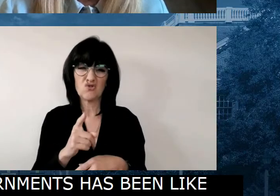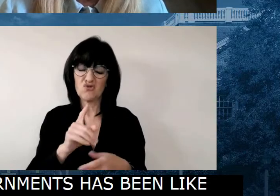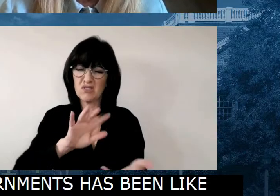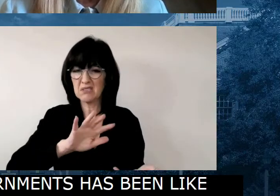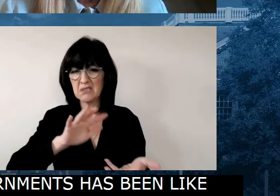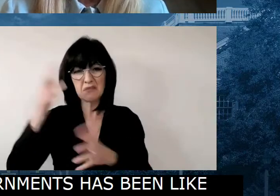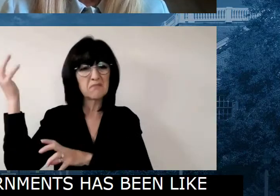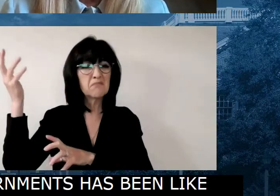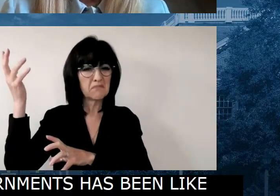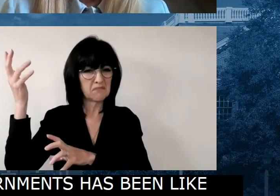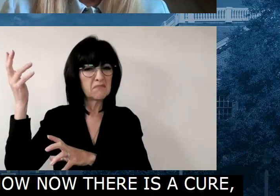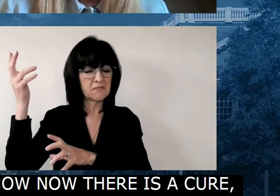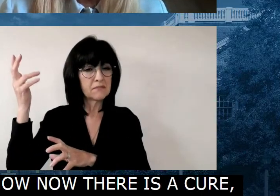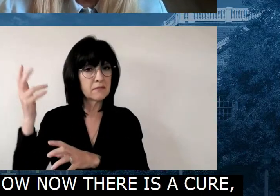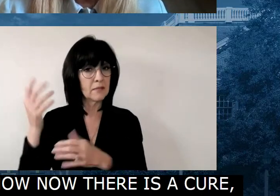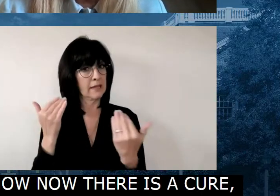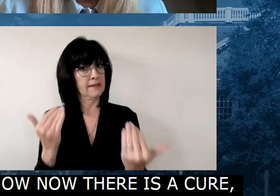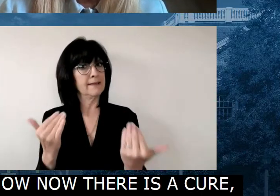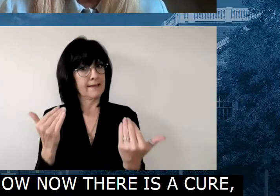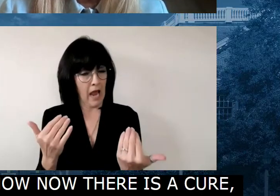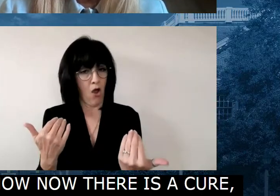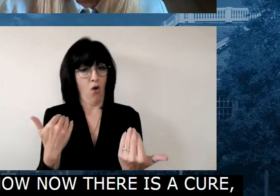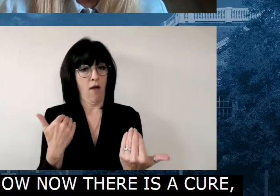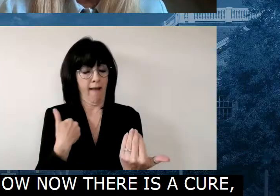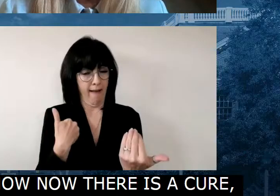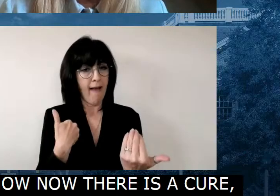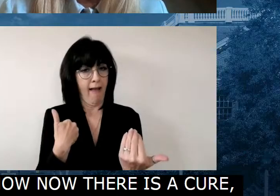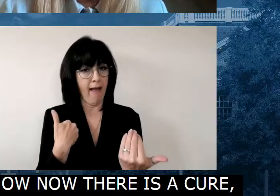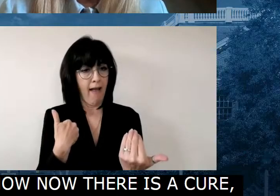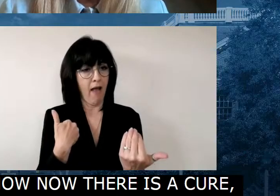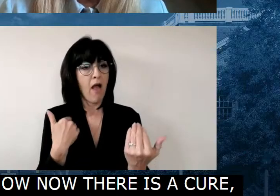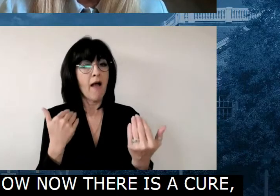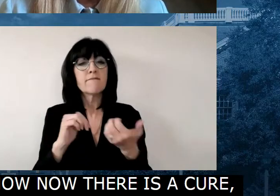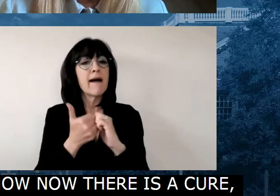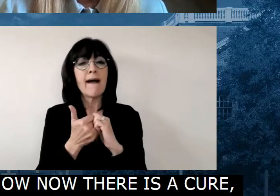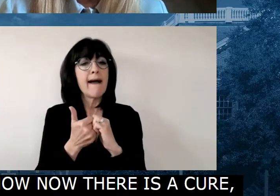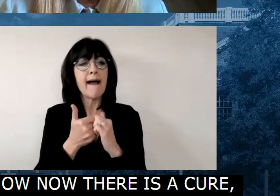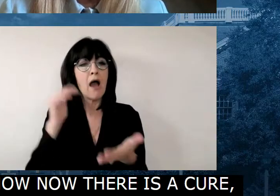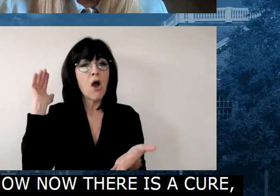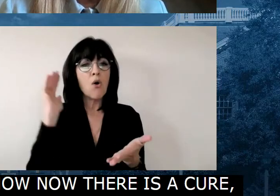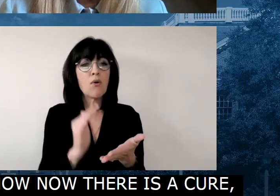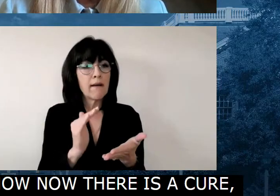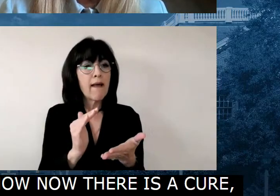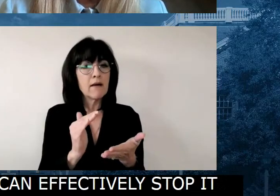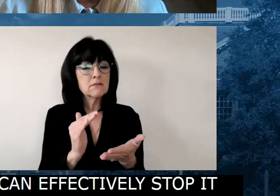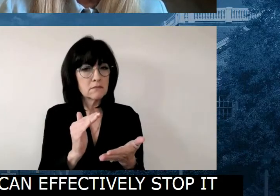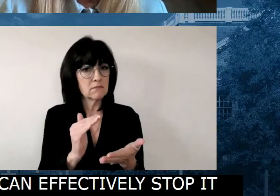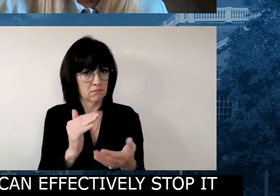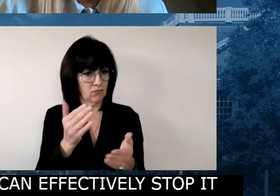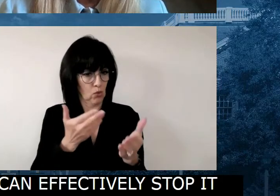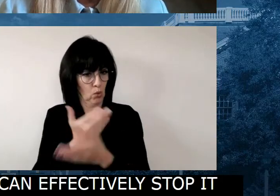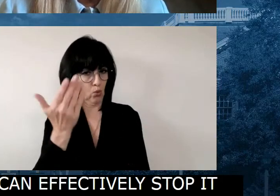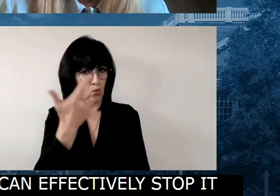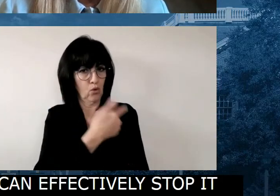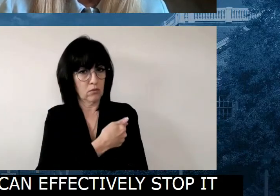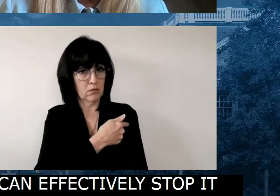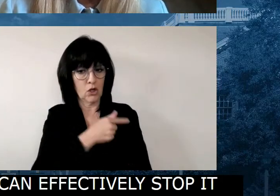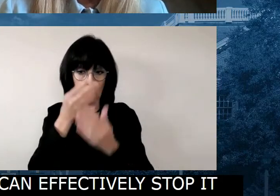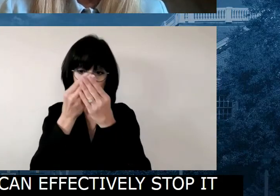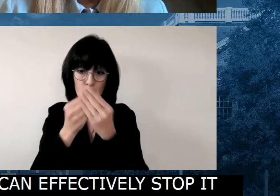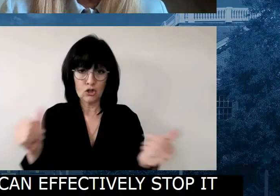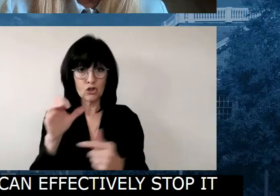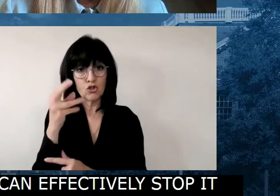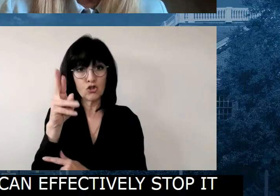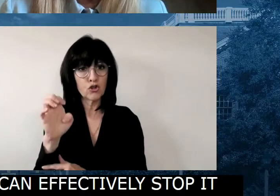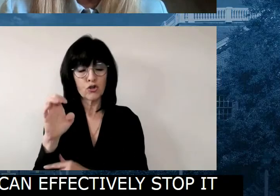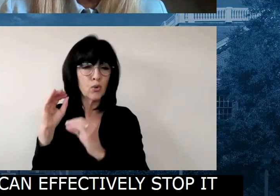but there's a way that we can effectively stop it, and that's by everybody getting vaccinated. So that would be my